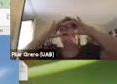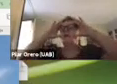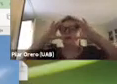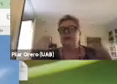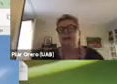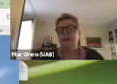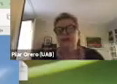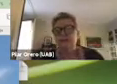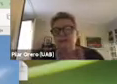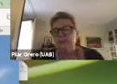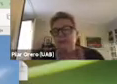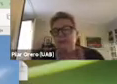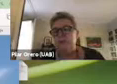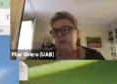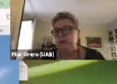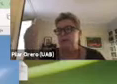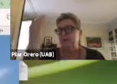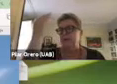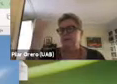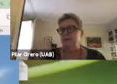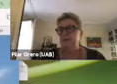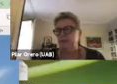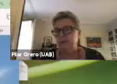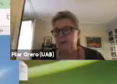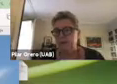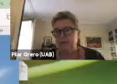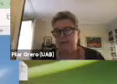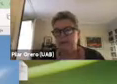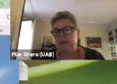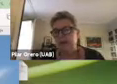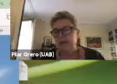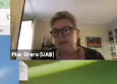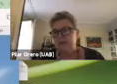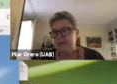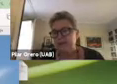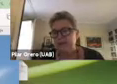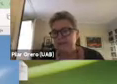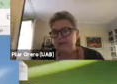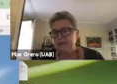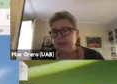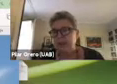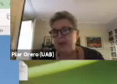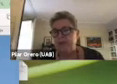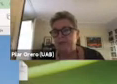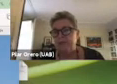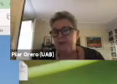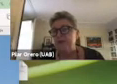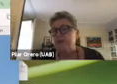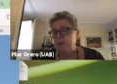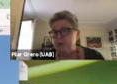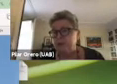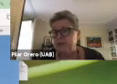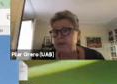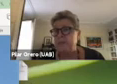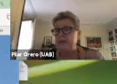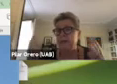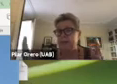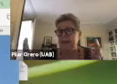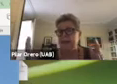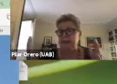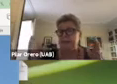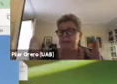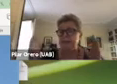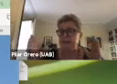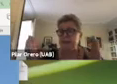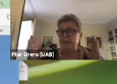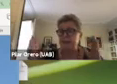And by looking, this subtitle will come up when you look at it, and you can activate it. And for that, you would also need a media